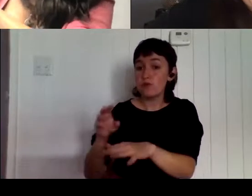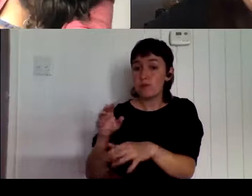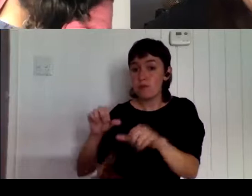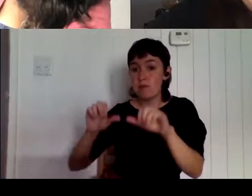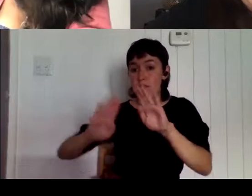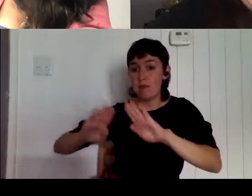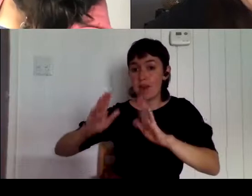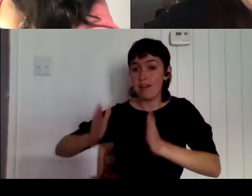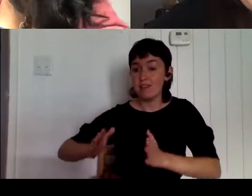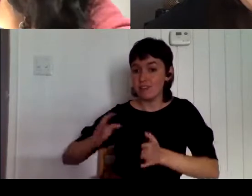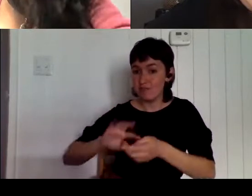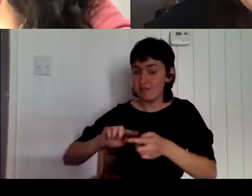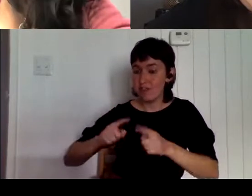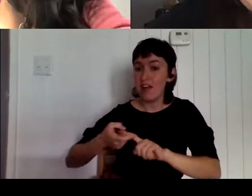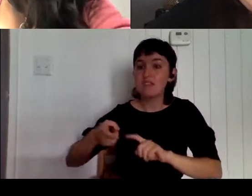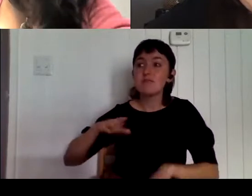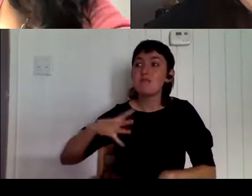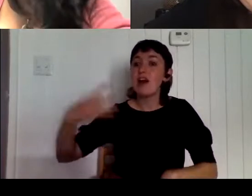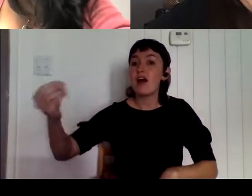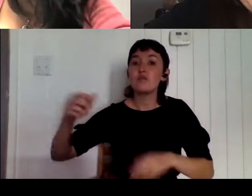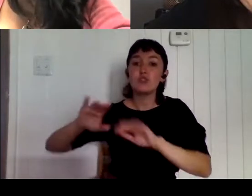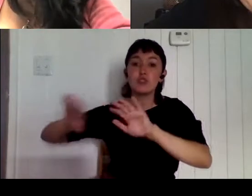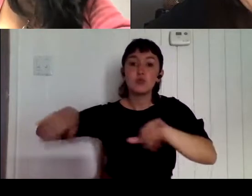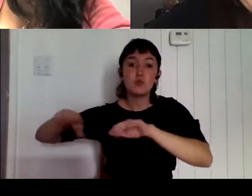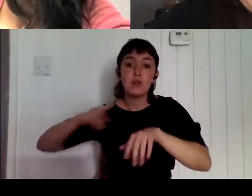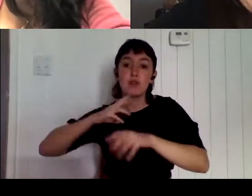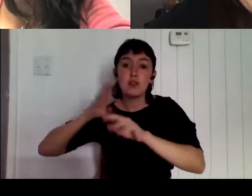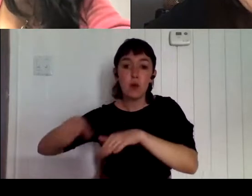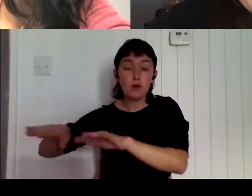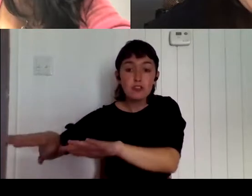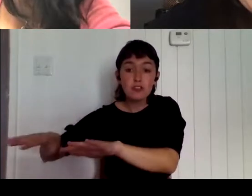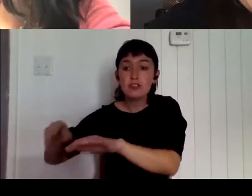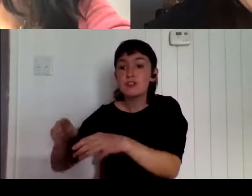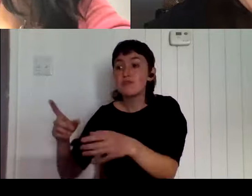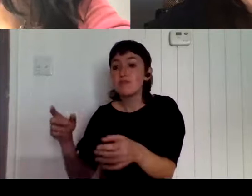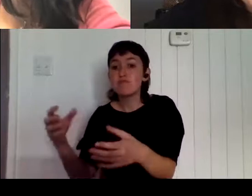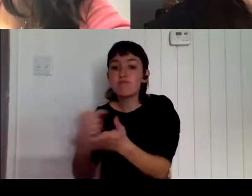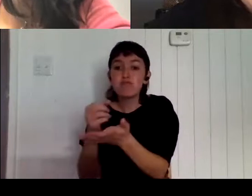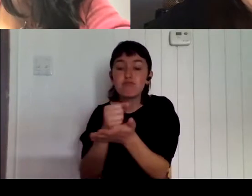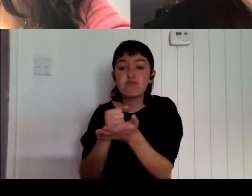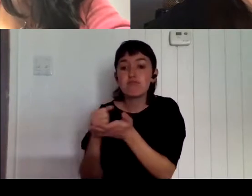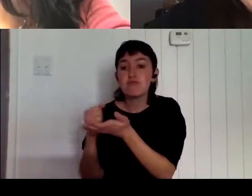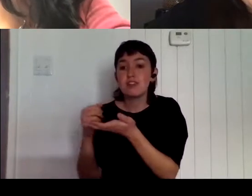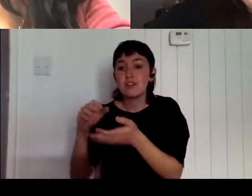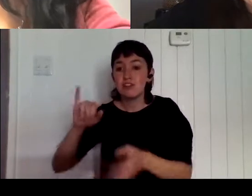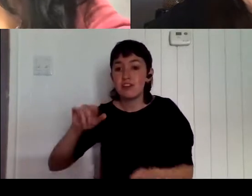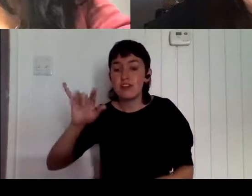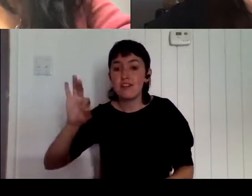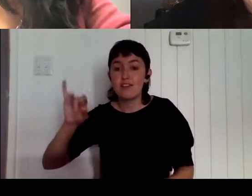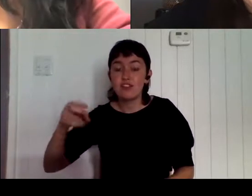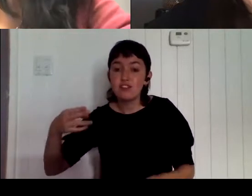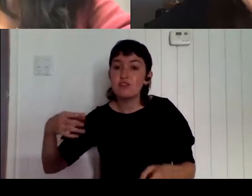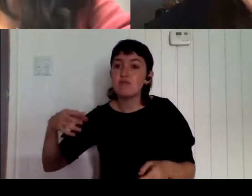ocean, collect their species. I should probably learn what to do with a jellyfish sting. Um,